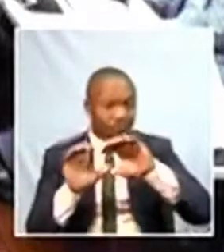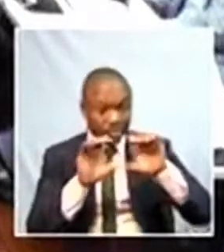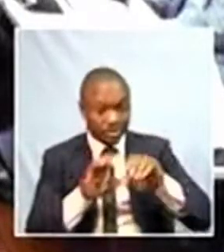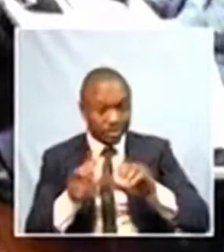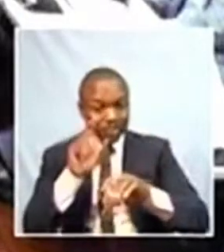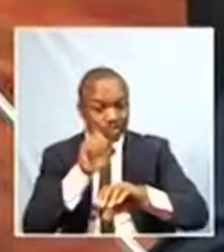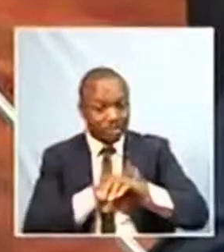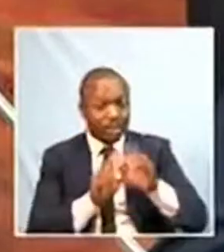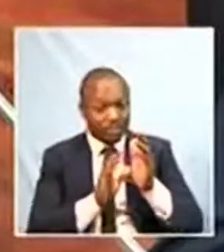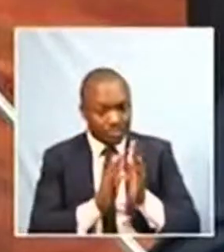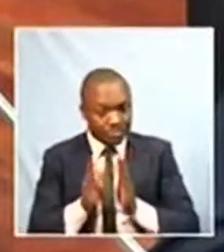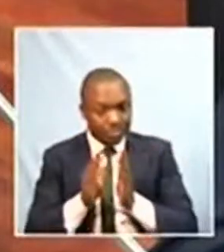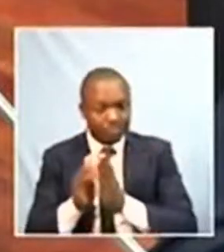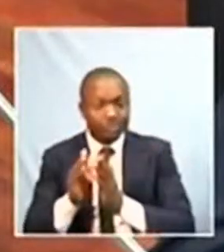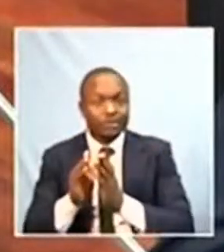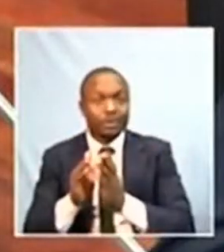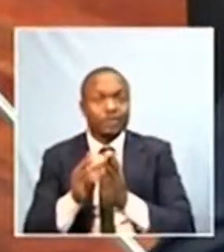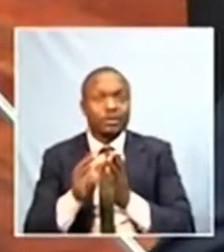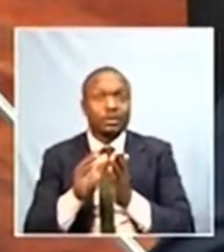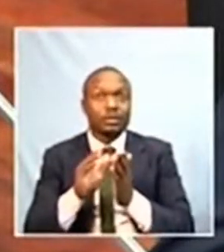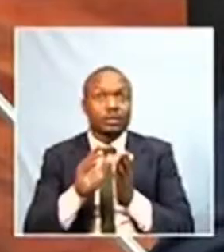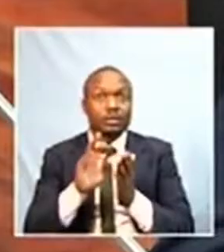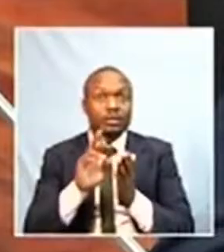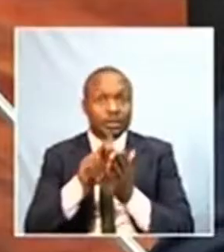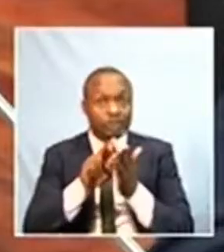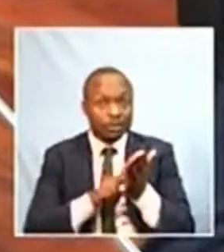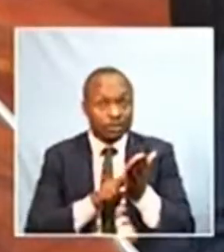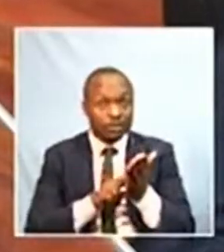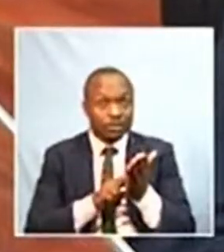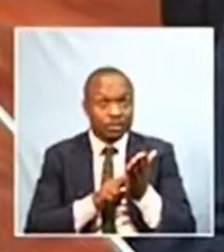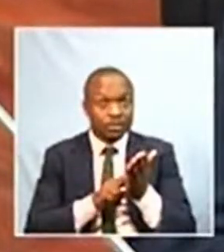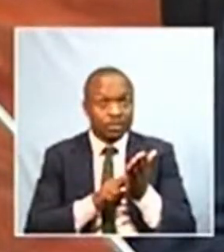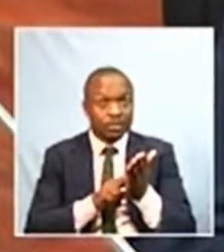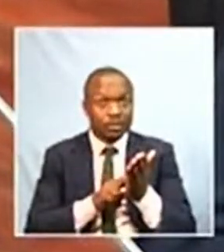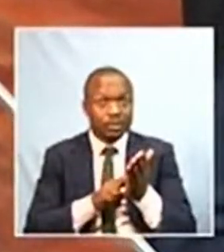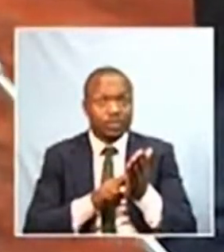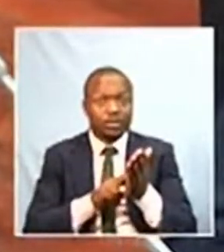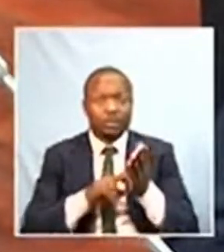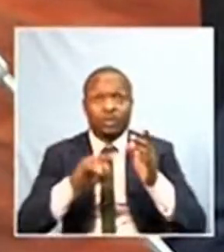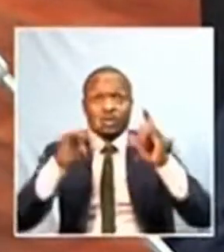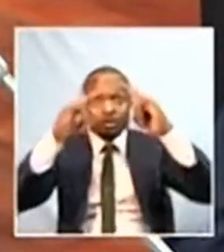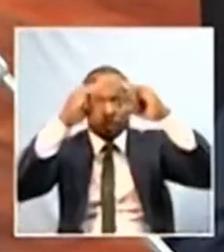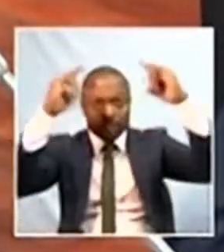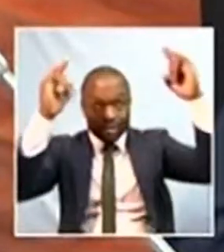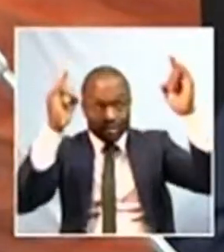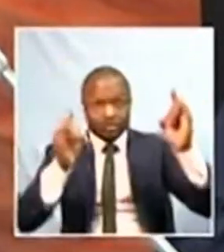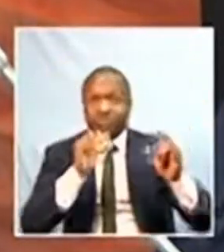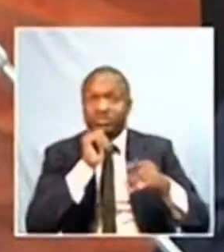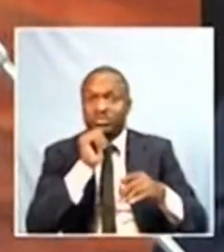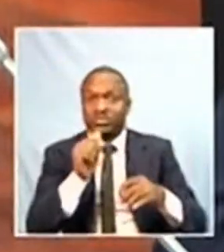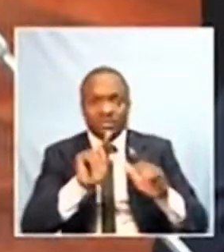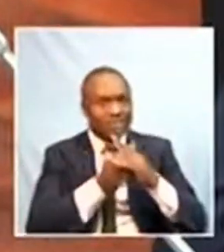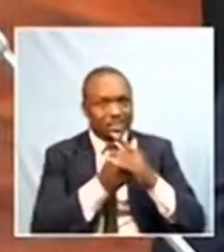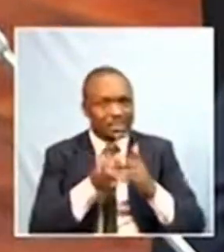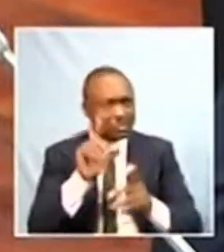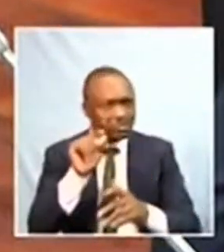this report, Chair, the shed actually did not commence within the year that it was planned to commence,